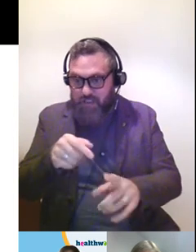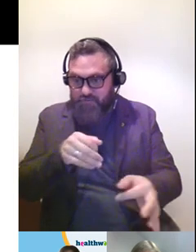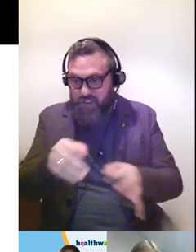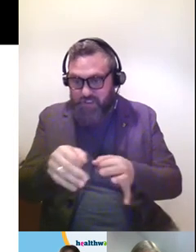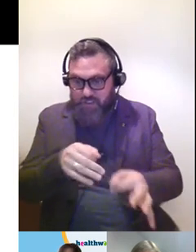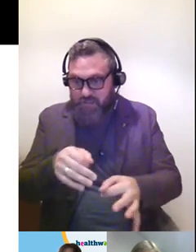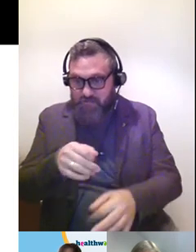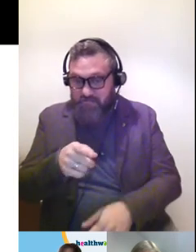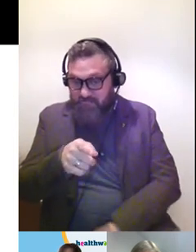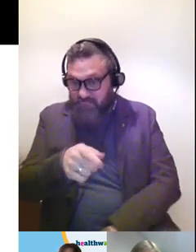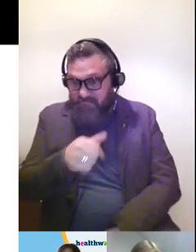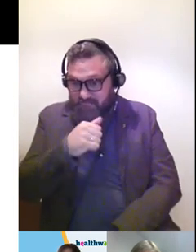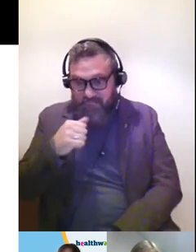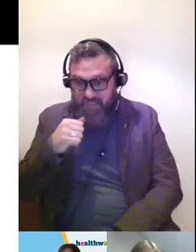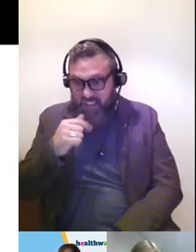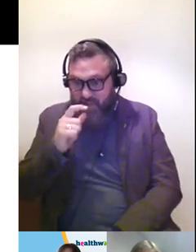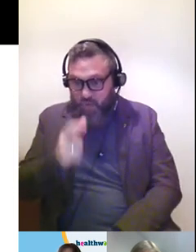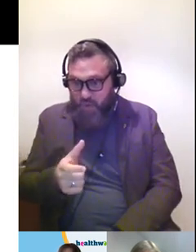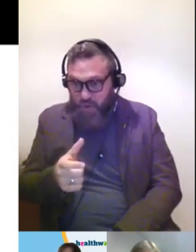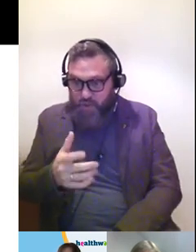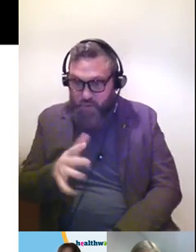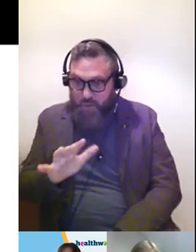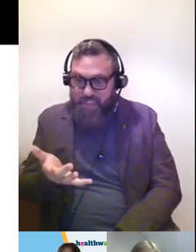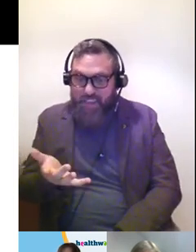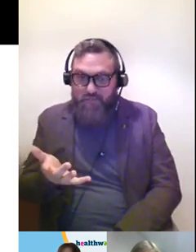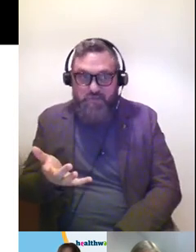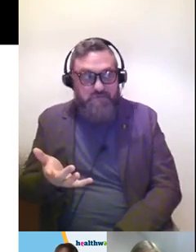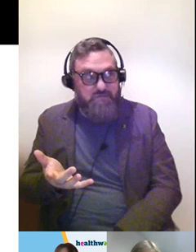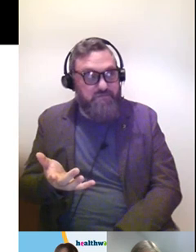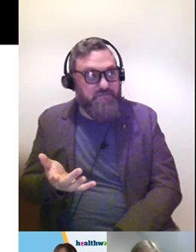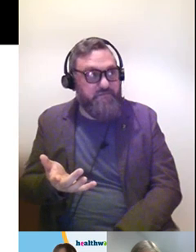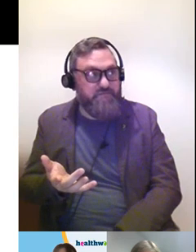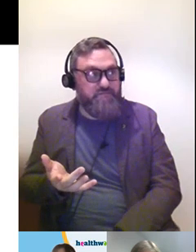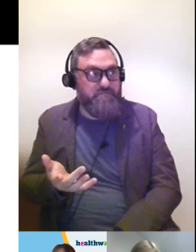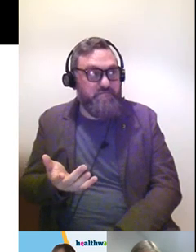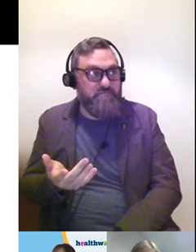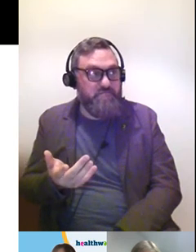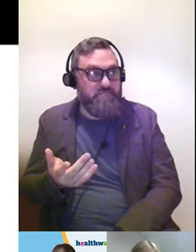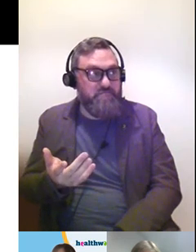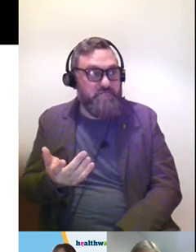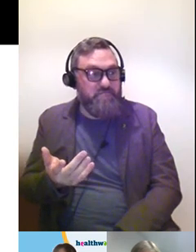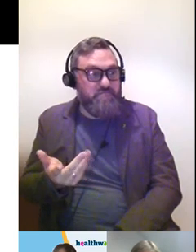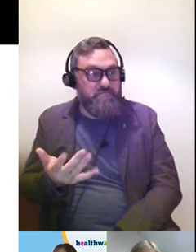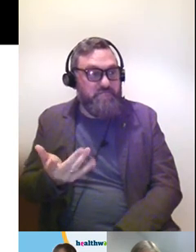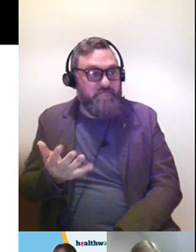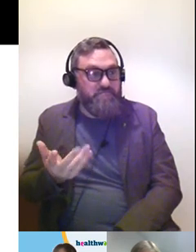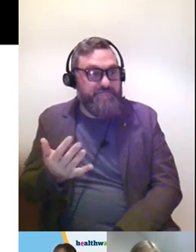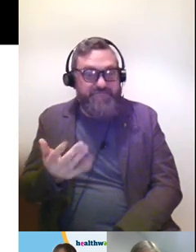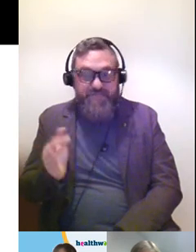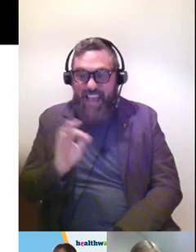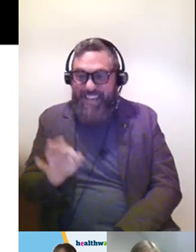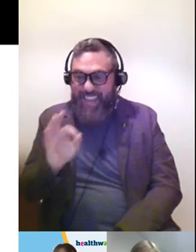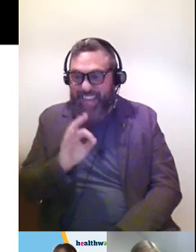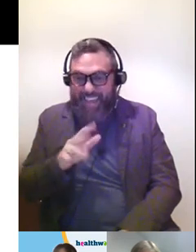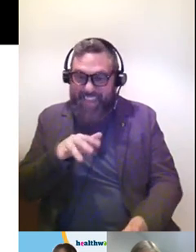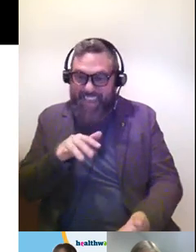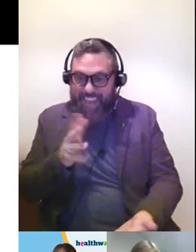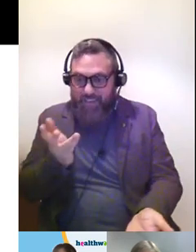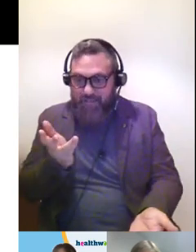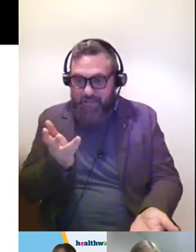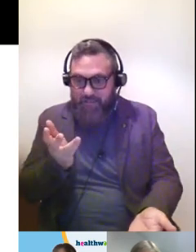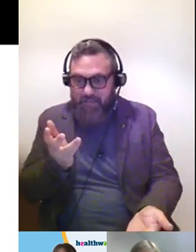lovely words without anything sort of meaningful. I mean, for